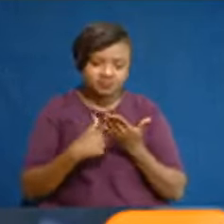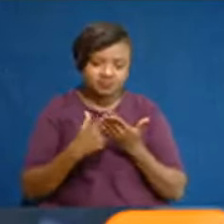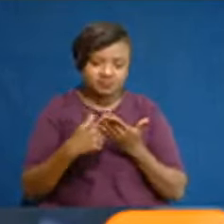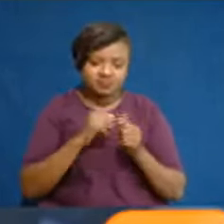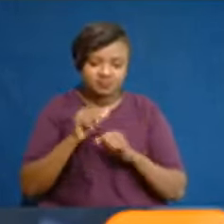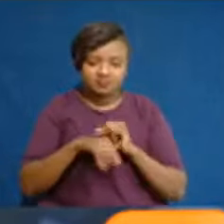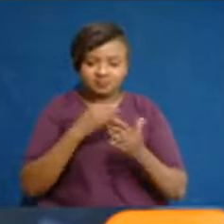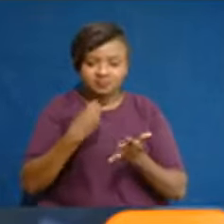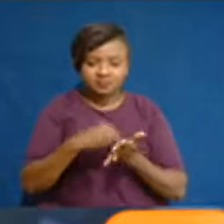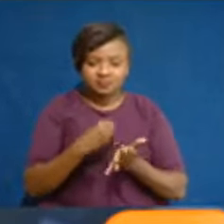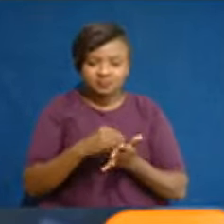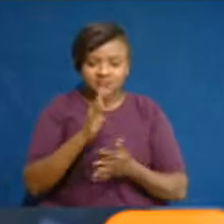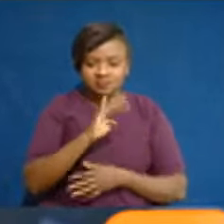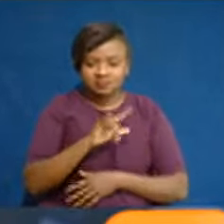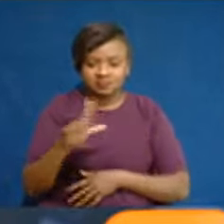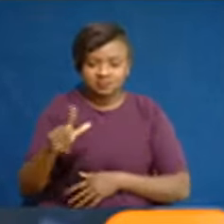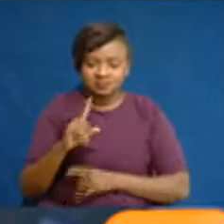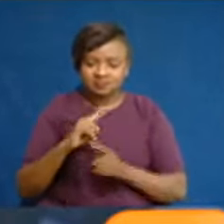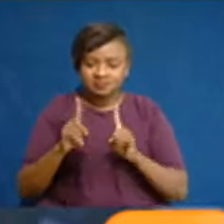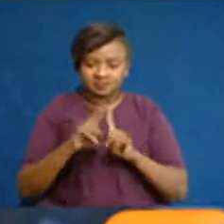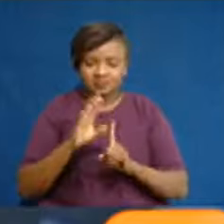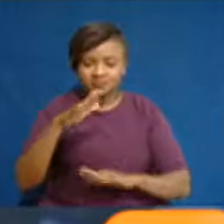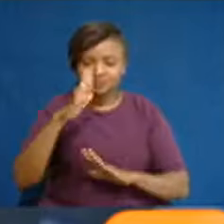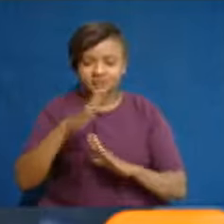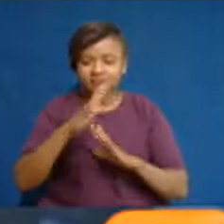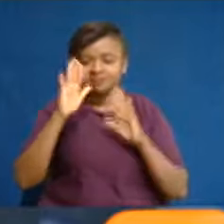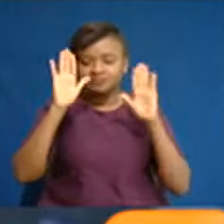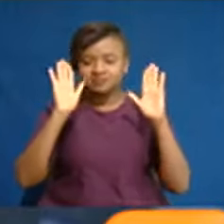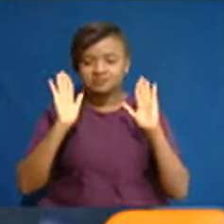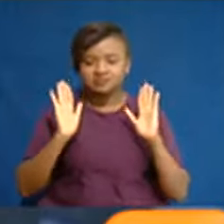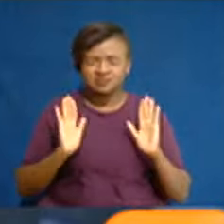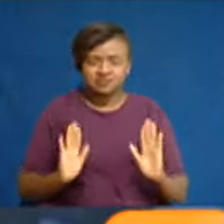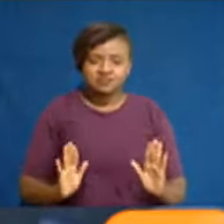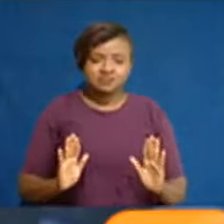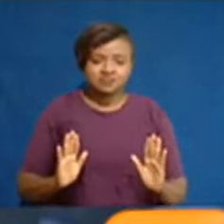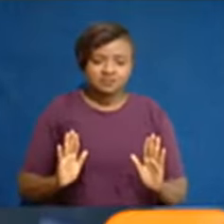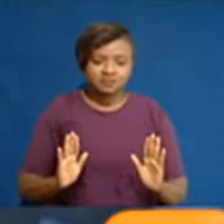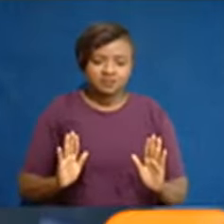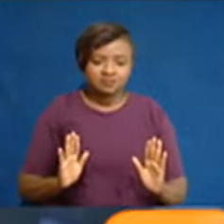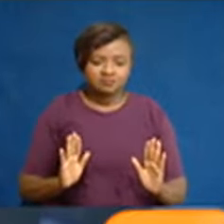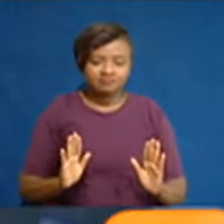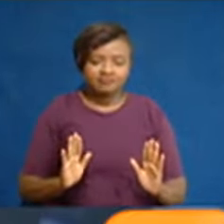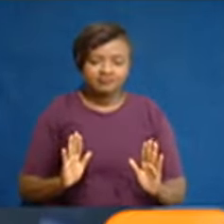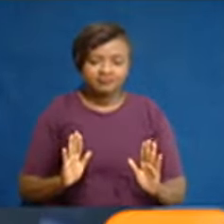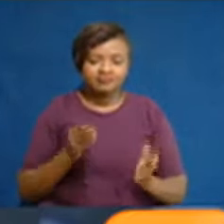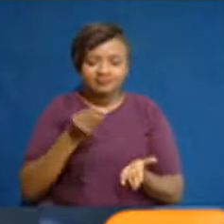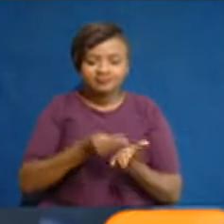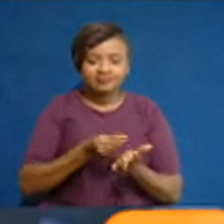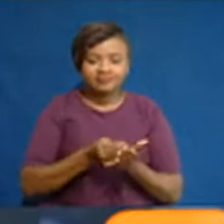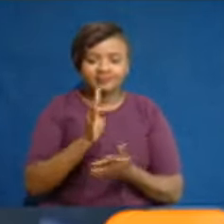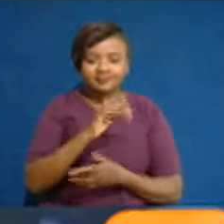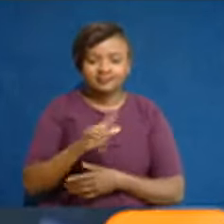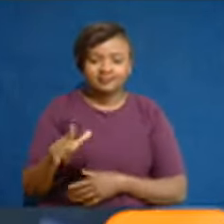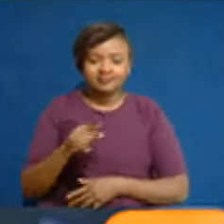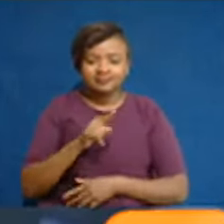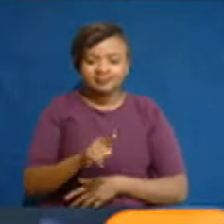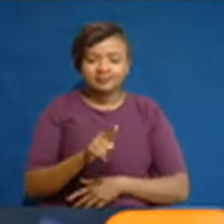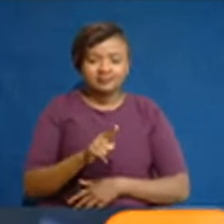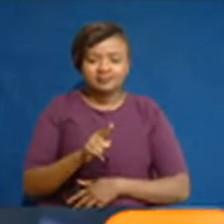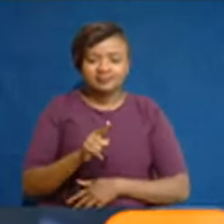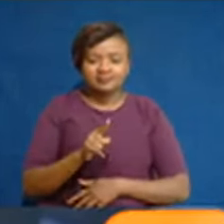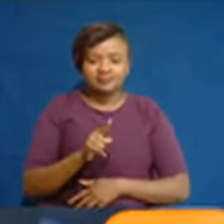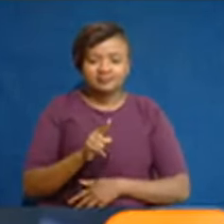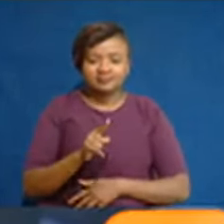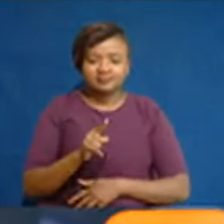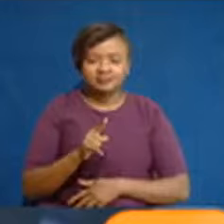you know, and it's important. But it's clear now, and just listening to young people on the streets, that the finance bill was merely a trigger to a